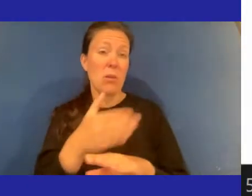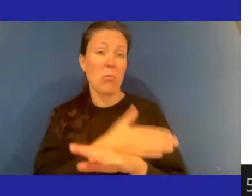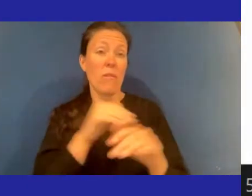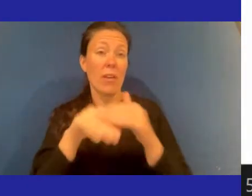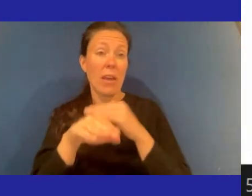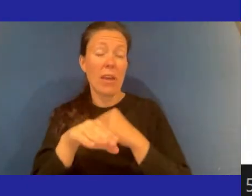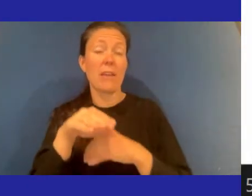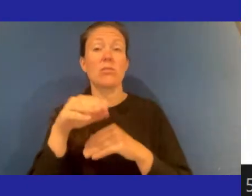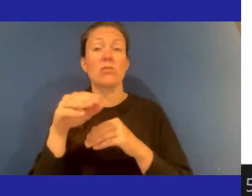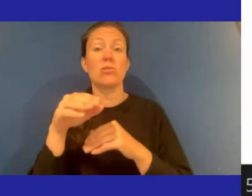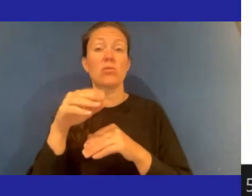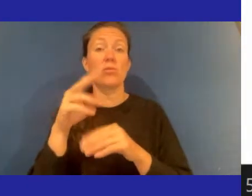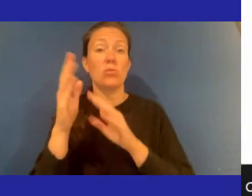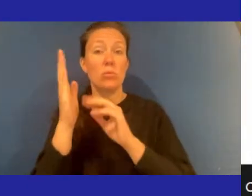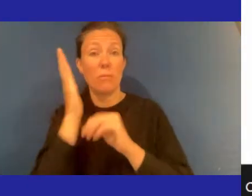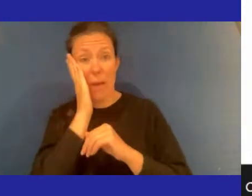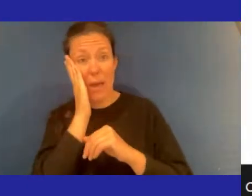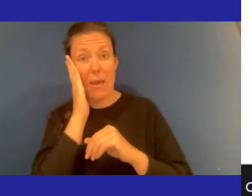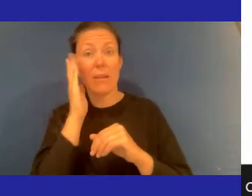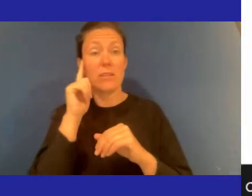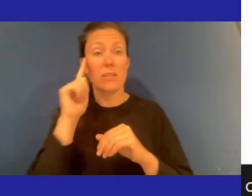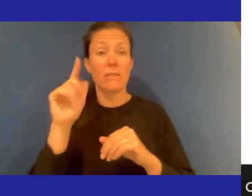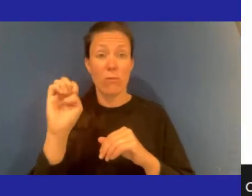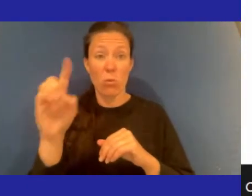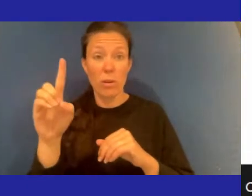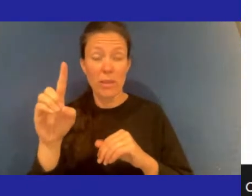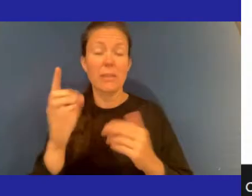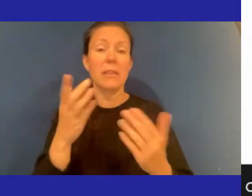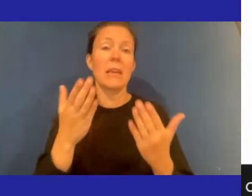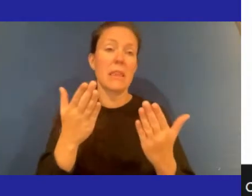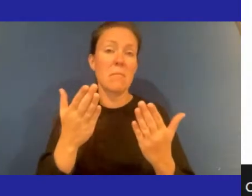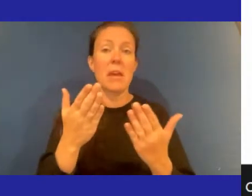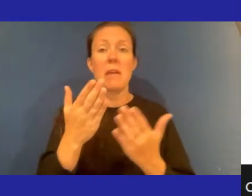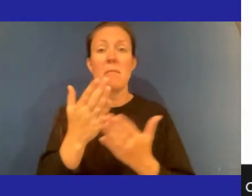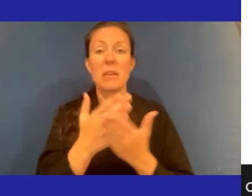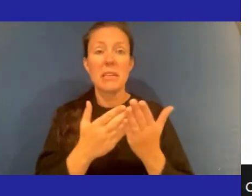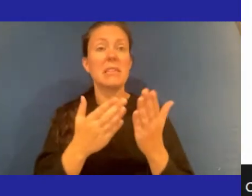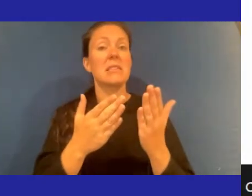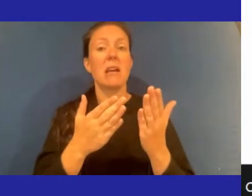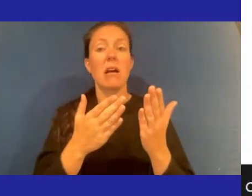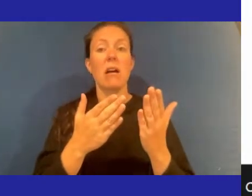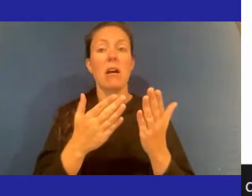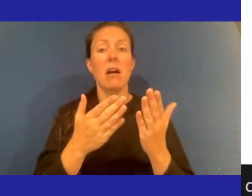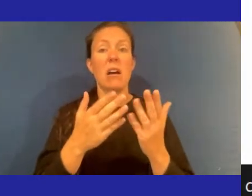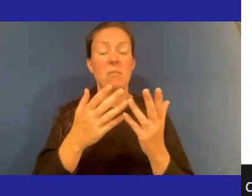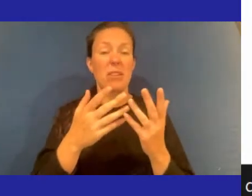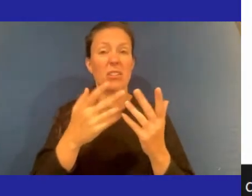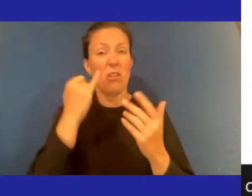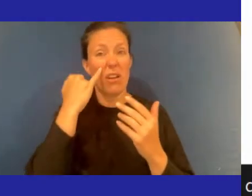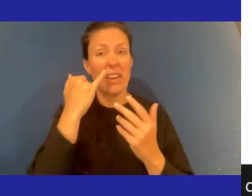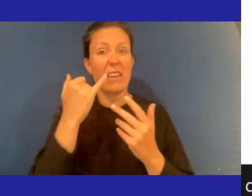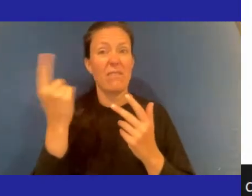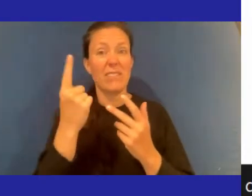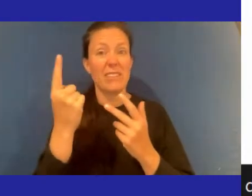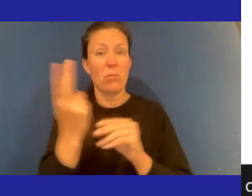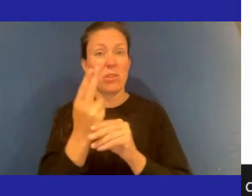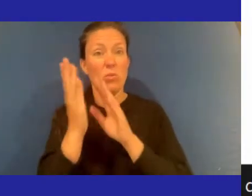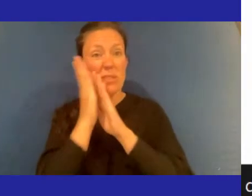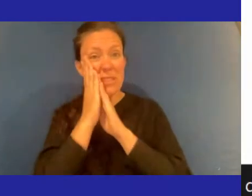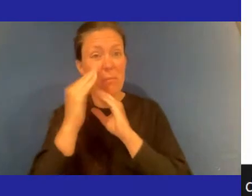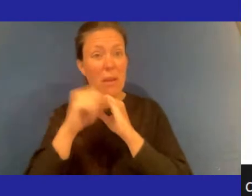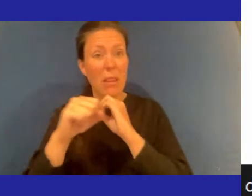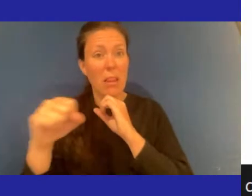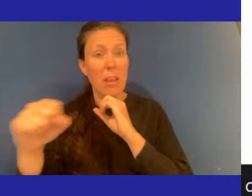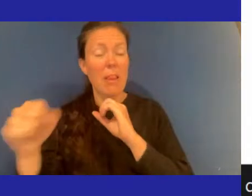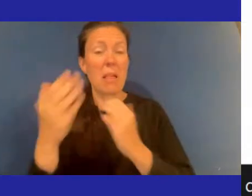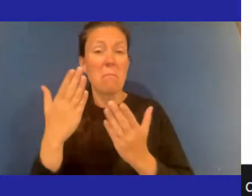for patients boarding down in the ED, and maybe we can also shave off some mean excess bed days and decrease operational costs. If we go